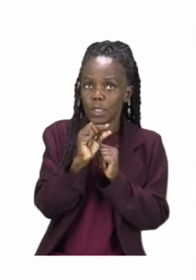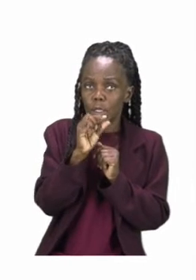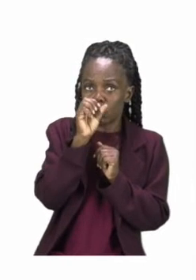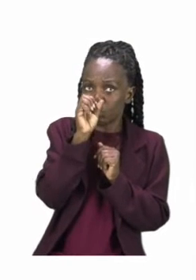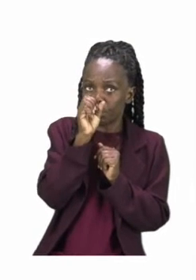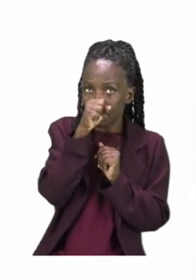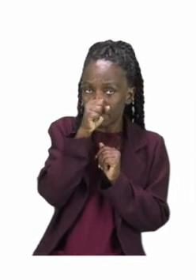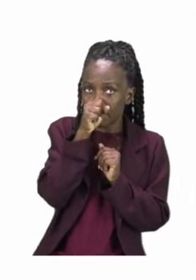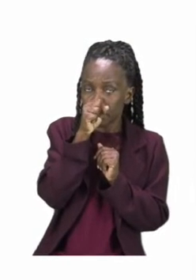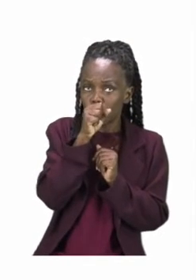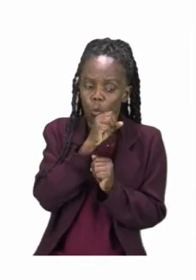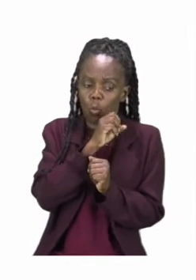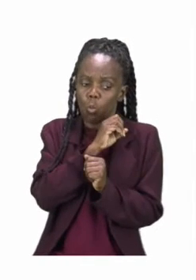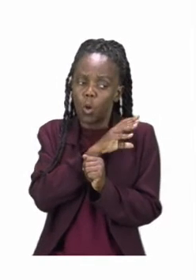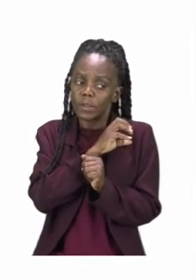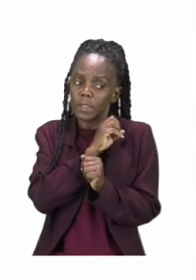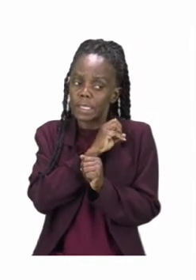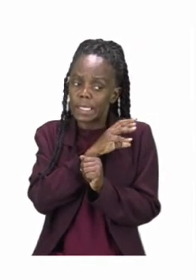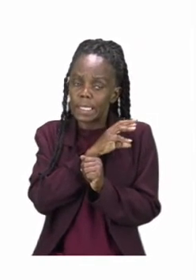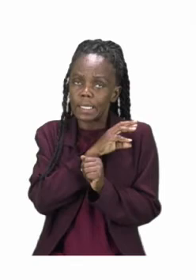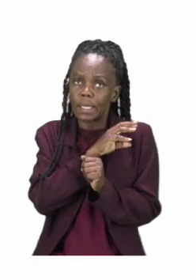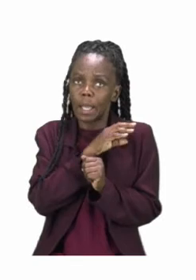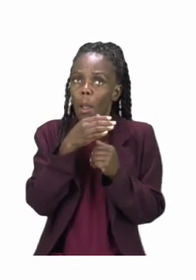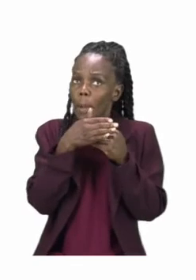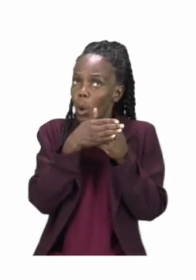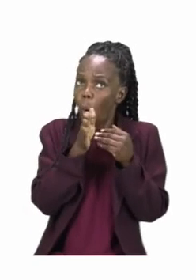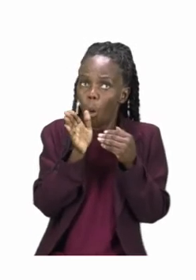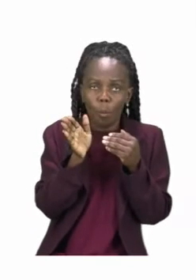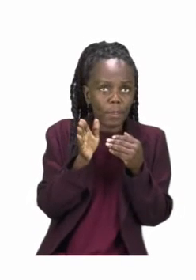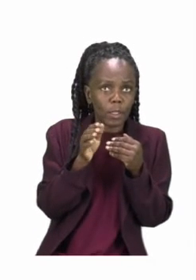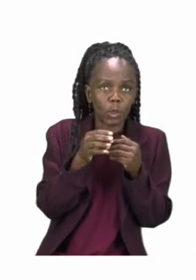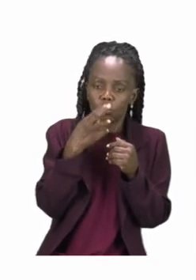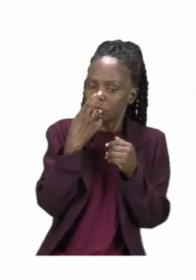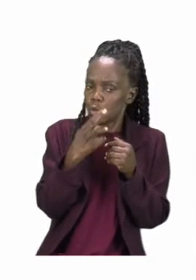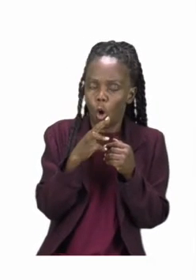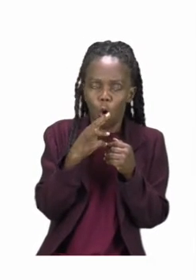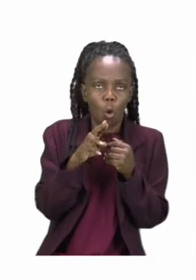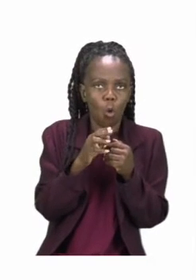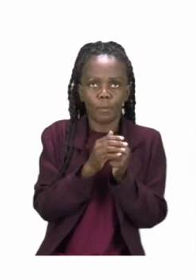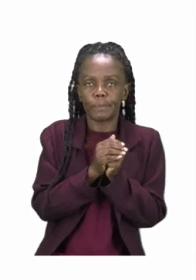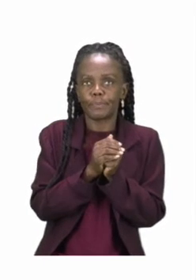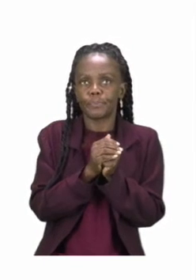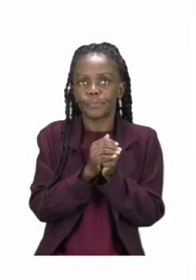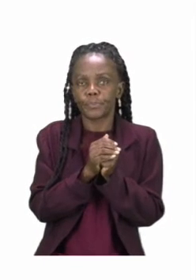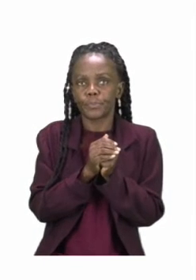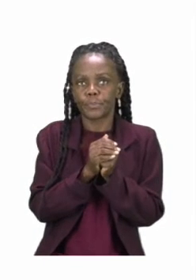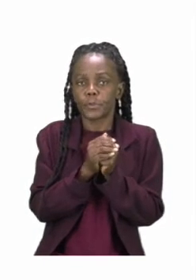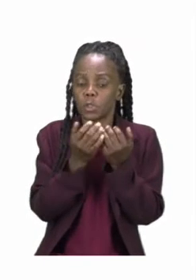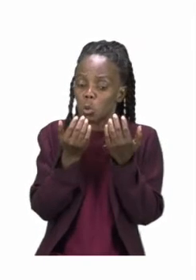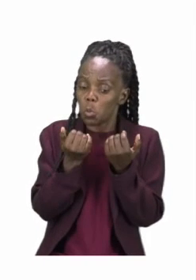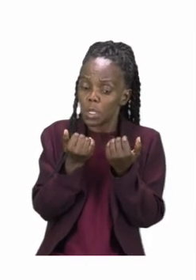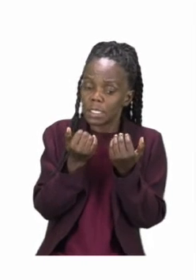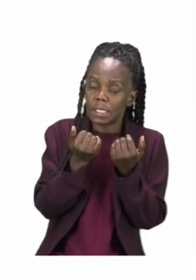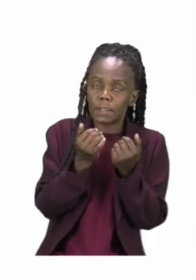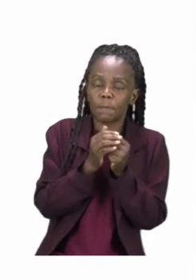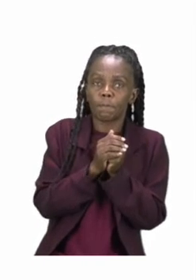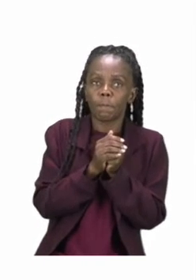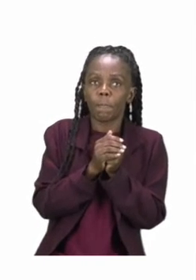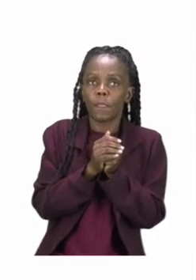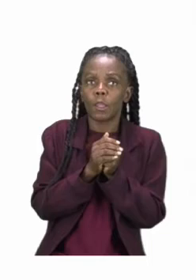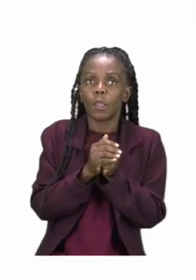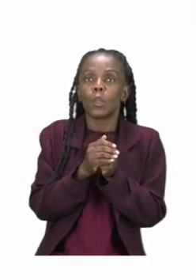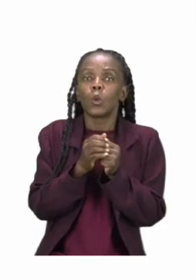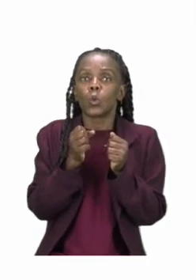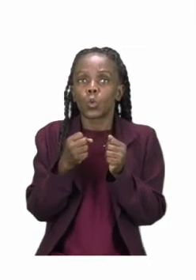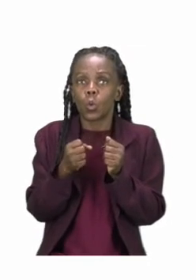but they did not open the door for the wolf. And so the wolf